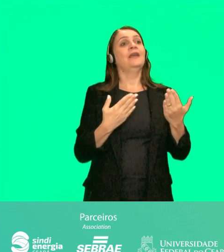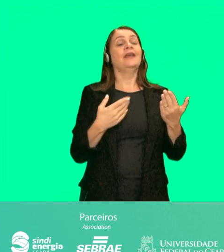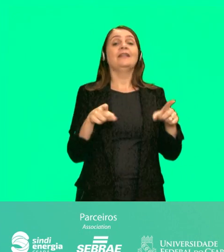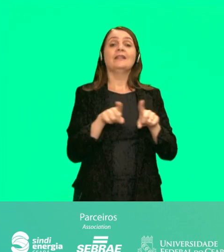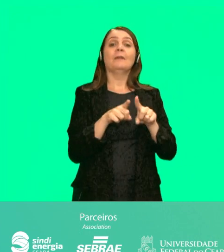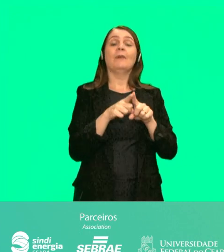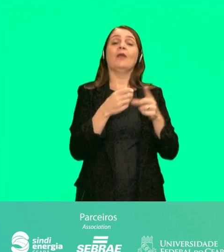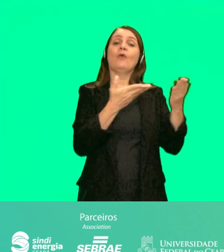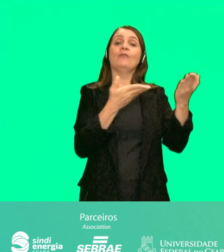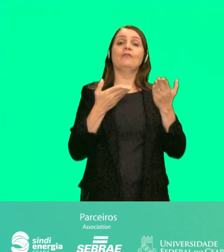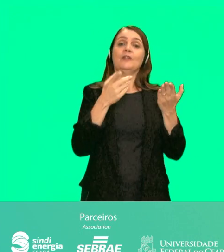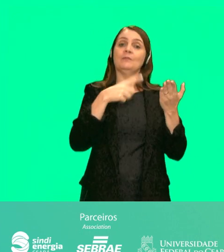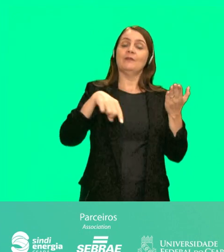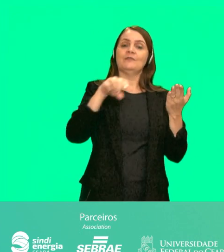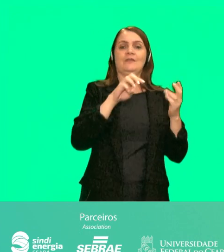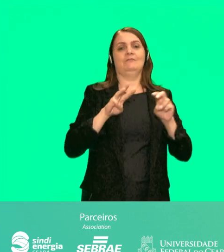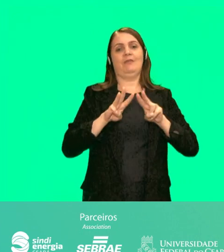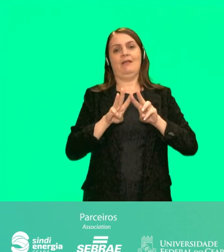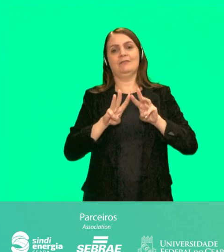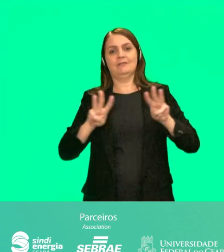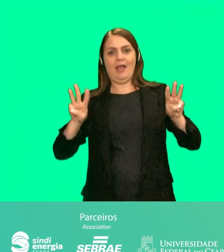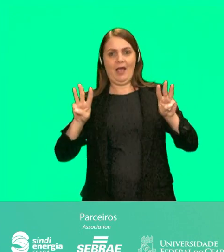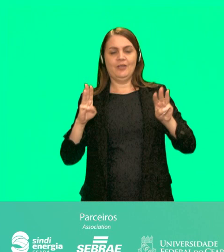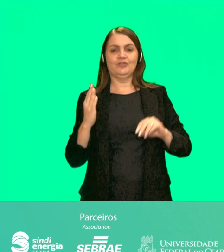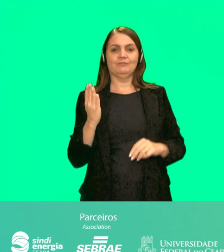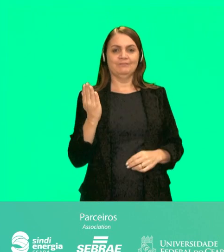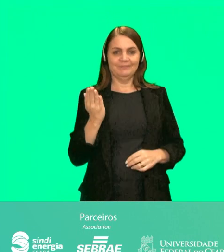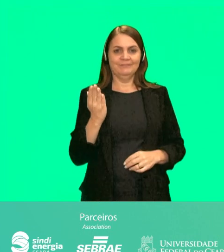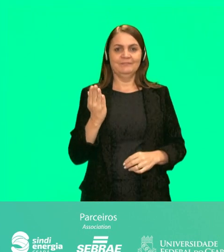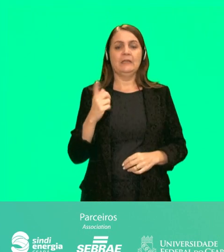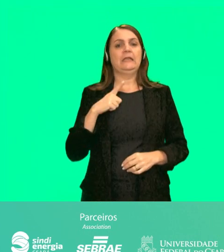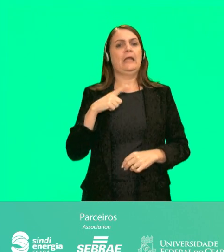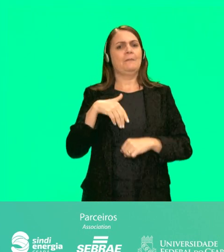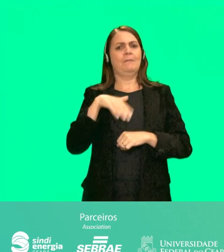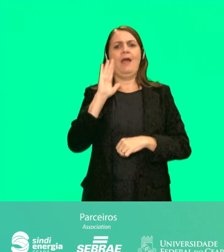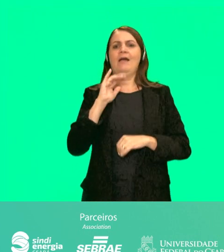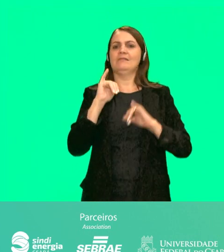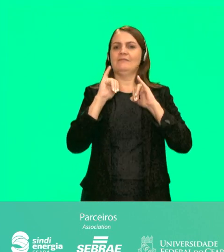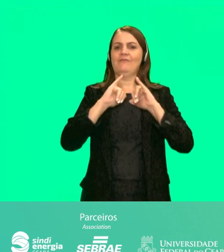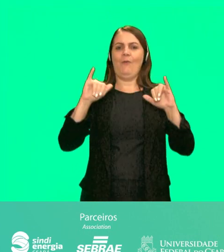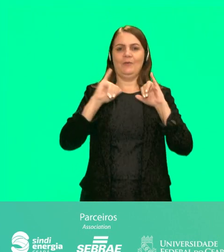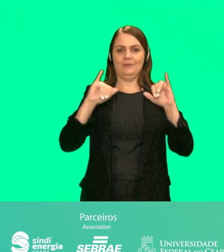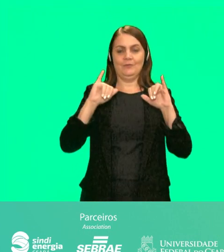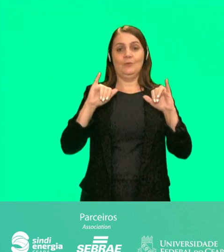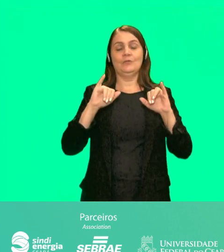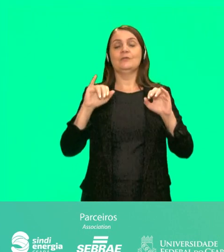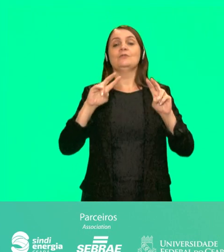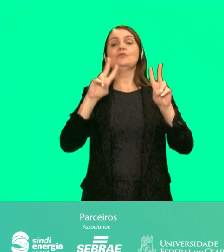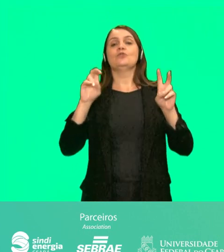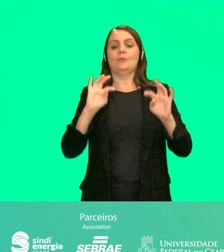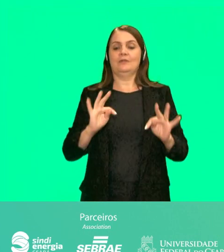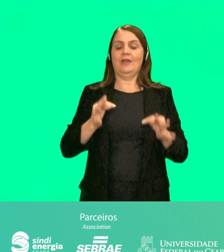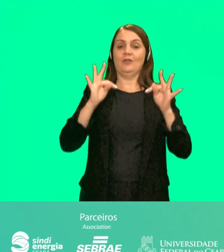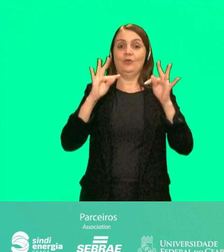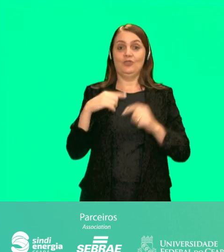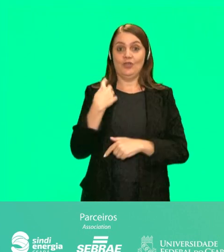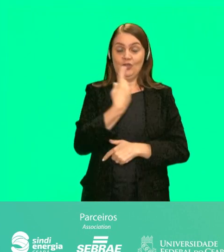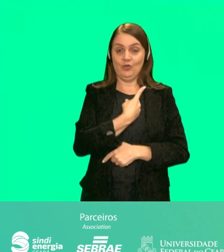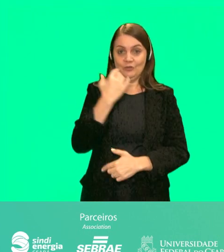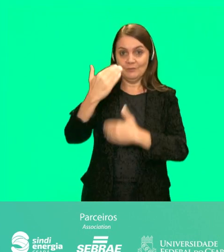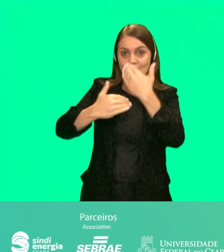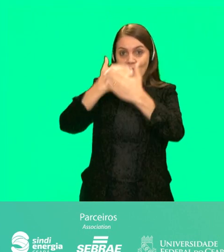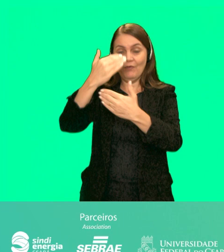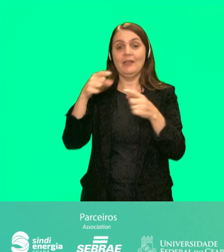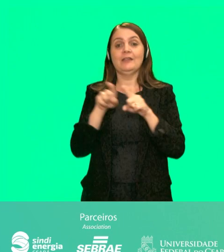Experts, and then you can find more information on our projects and on our technology. So, and once again, Monica, thank you for the